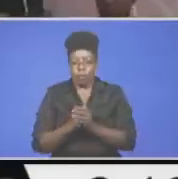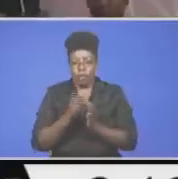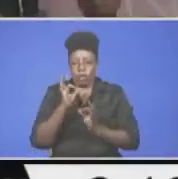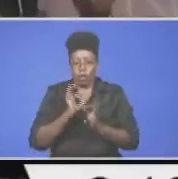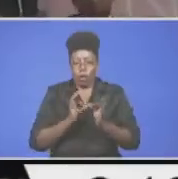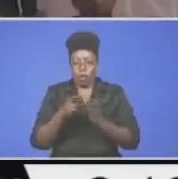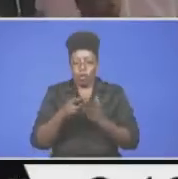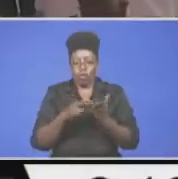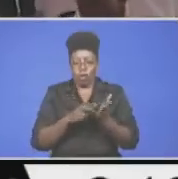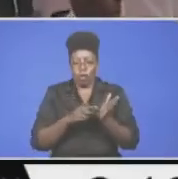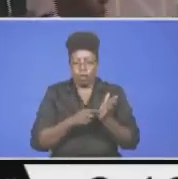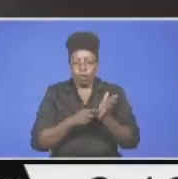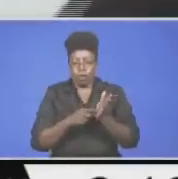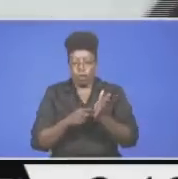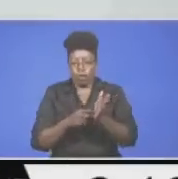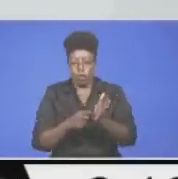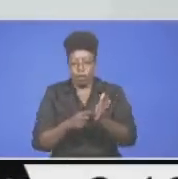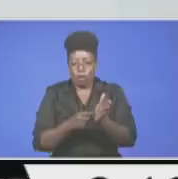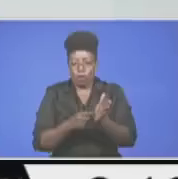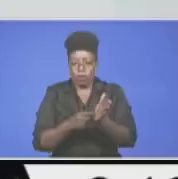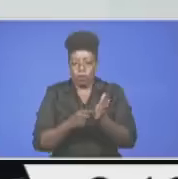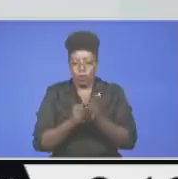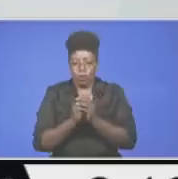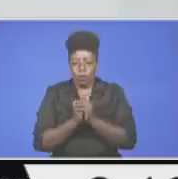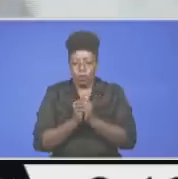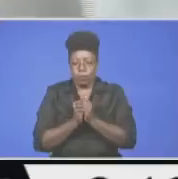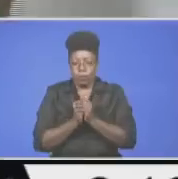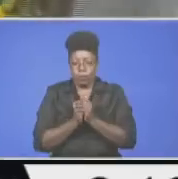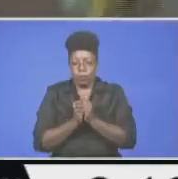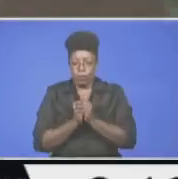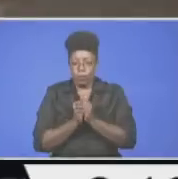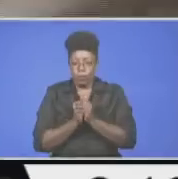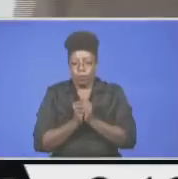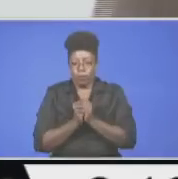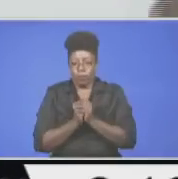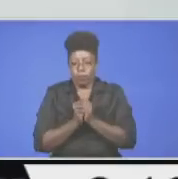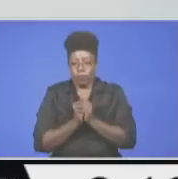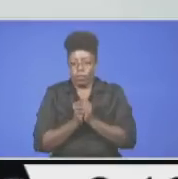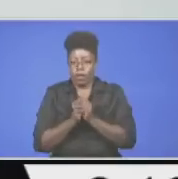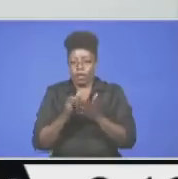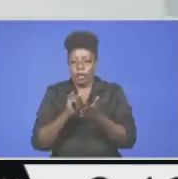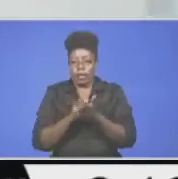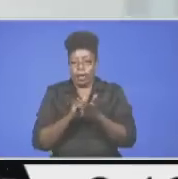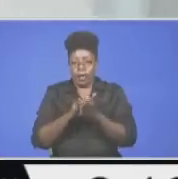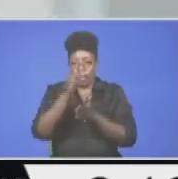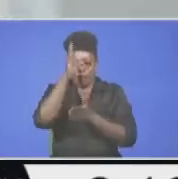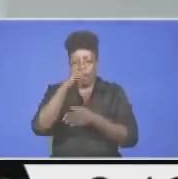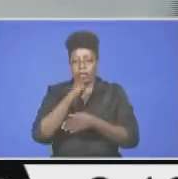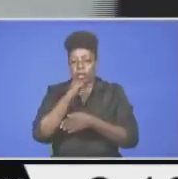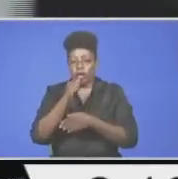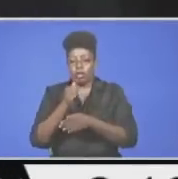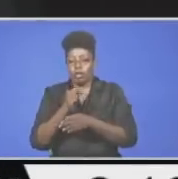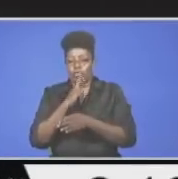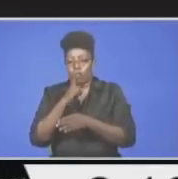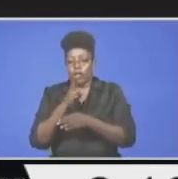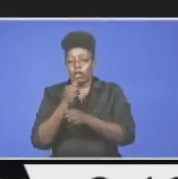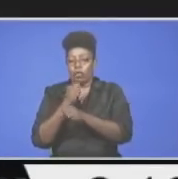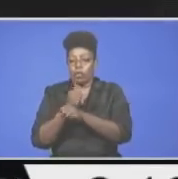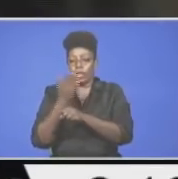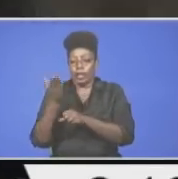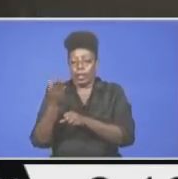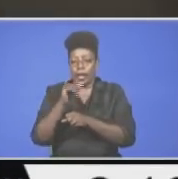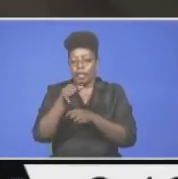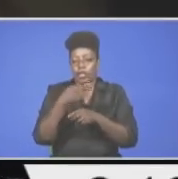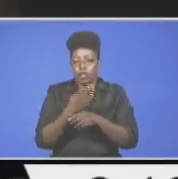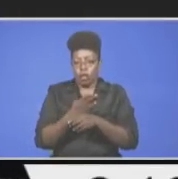when the complainants showed up at Bahama for the interview, they were informed that Nathan Bain did not work there and the promised jobs were not available.